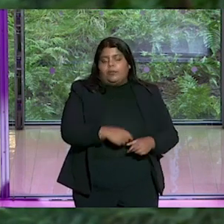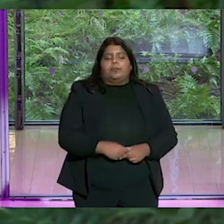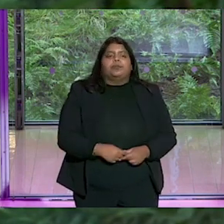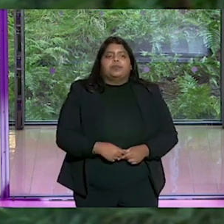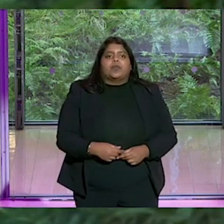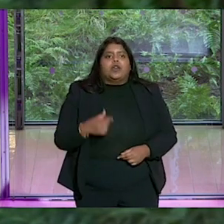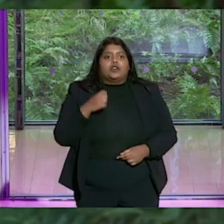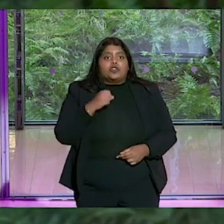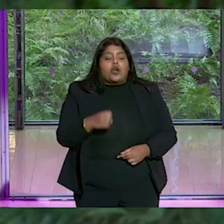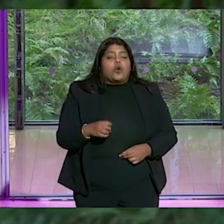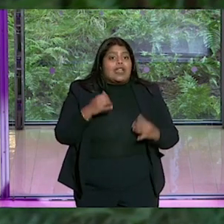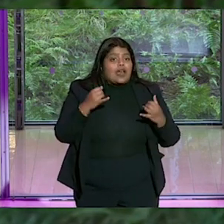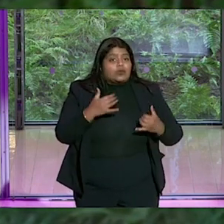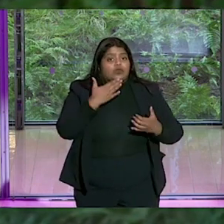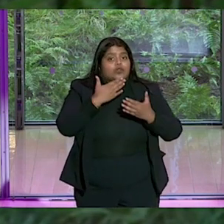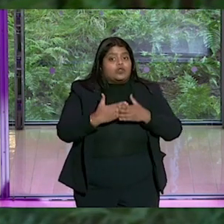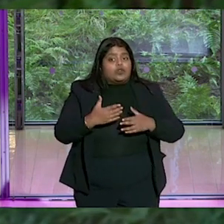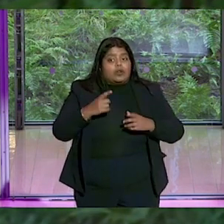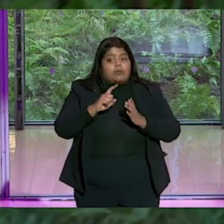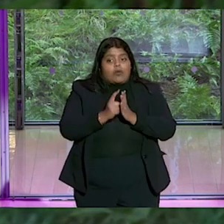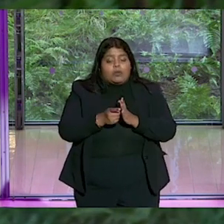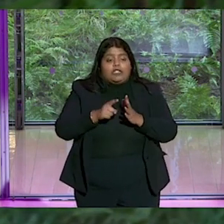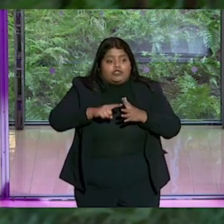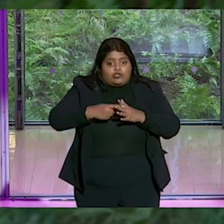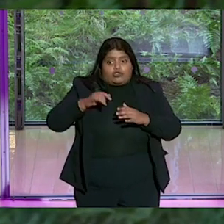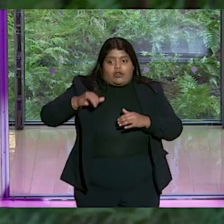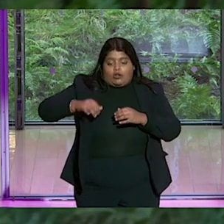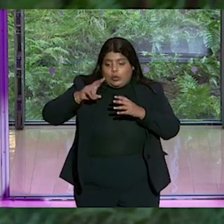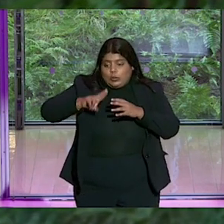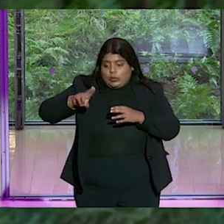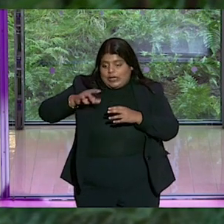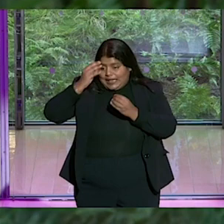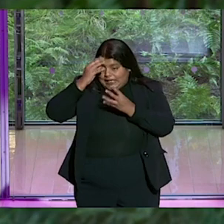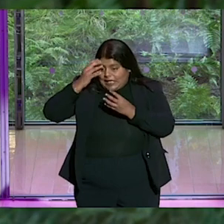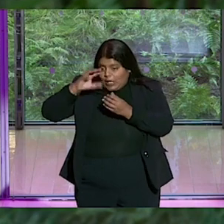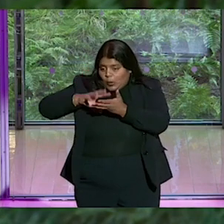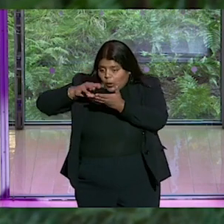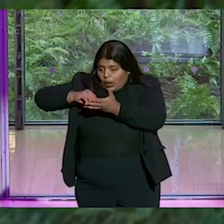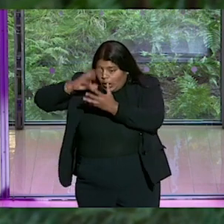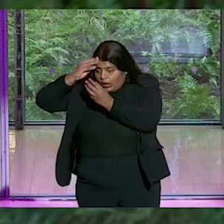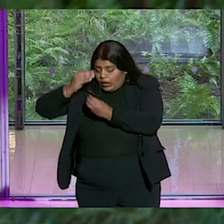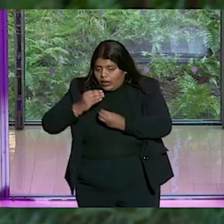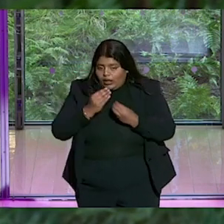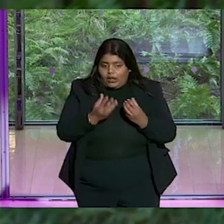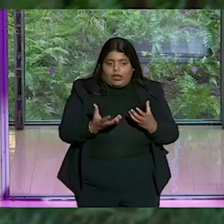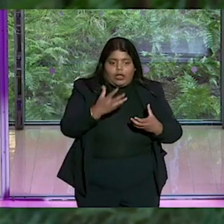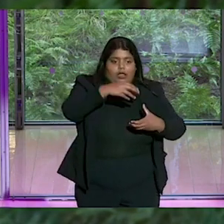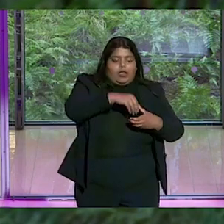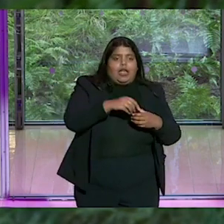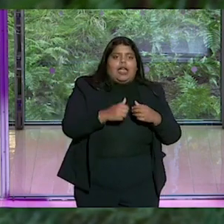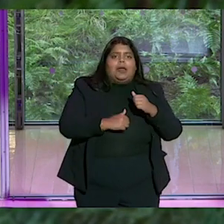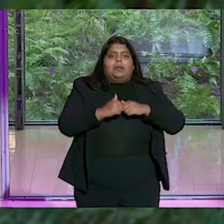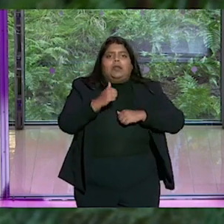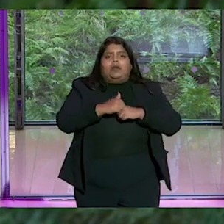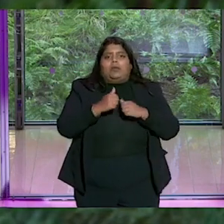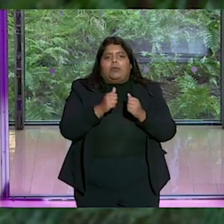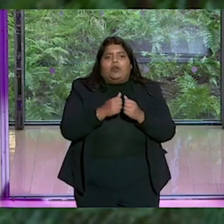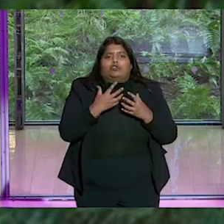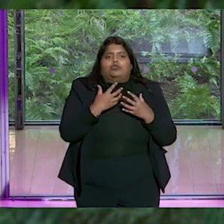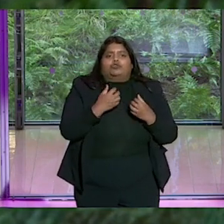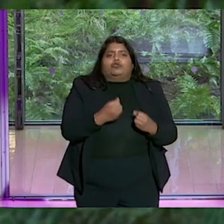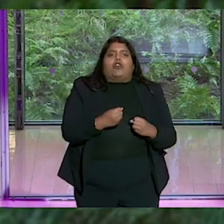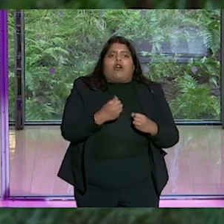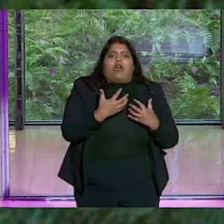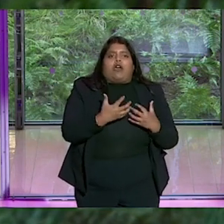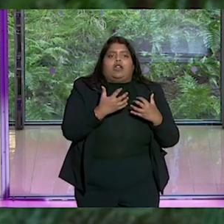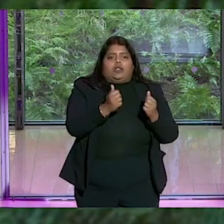to start using that data to drive conversions more effectively and build stronger connections with your audience. That is